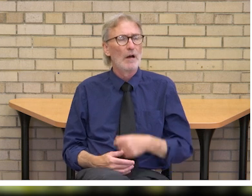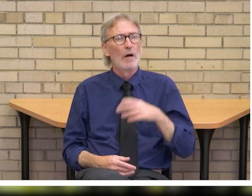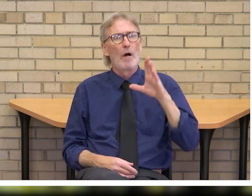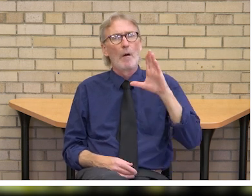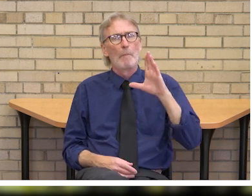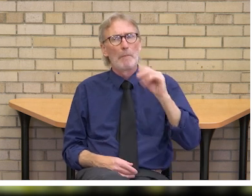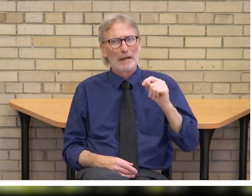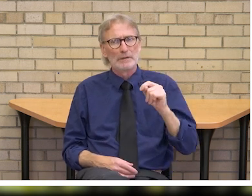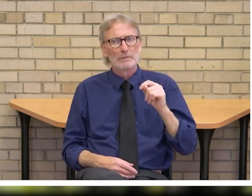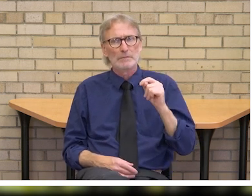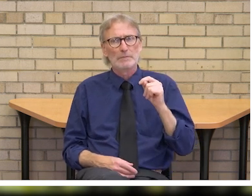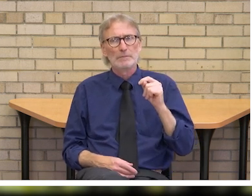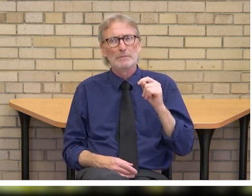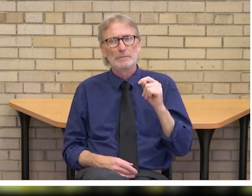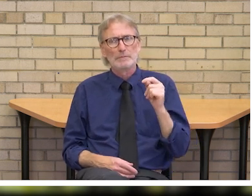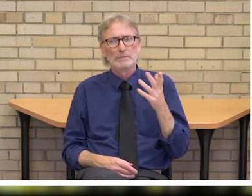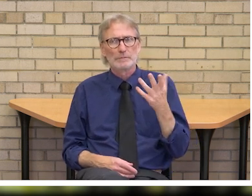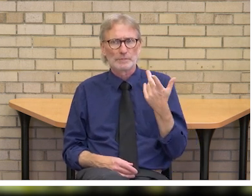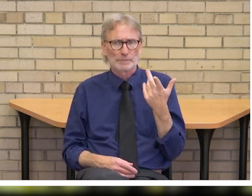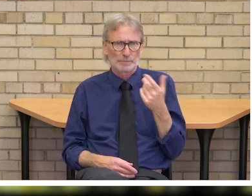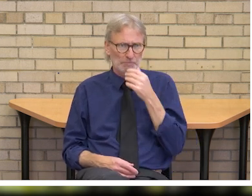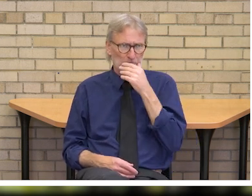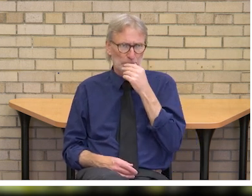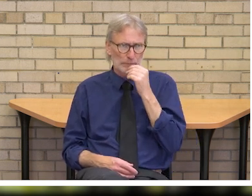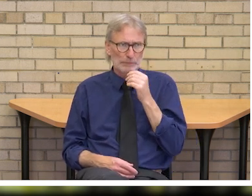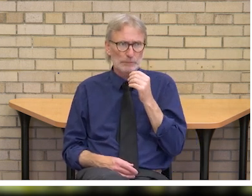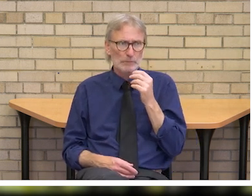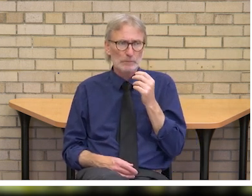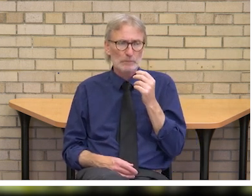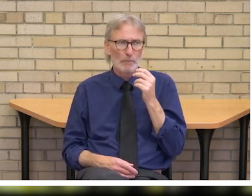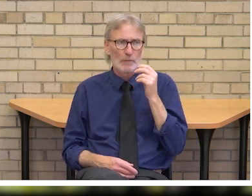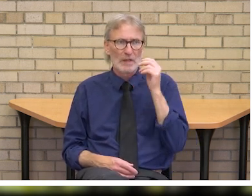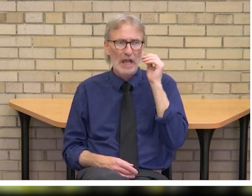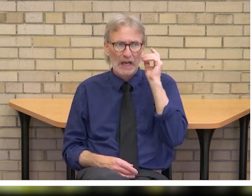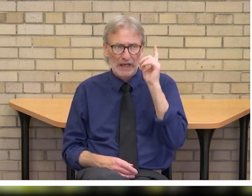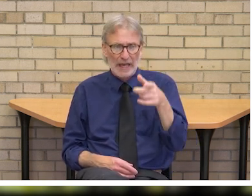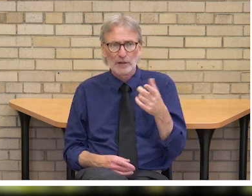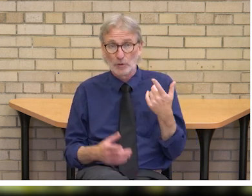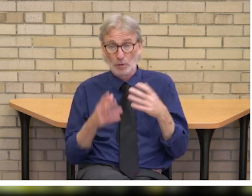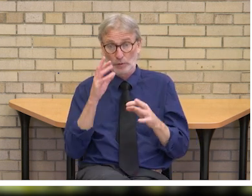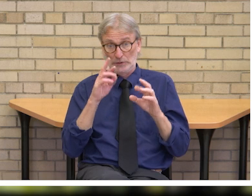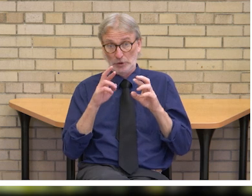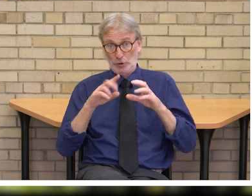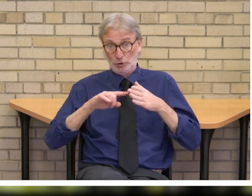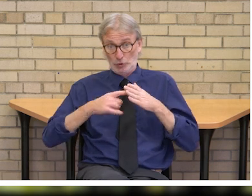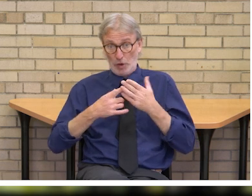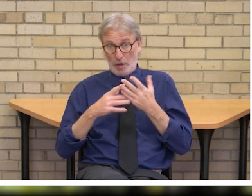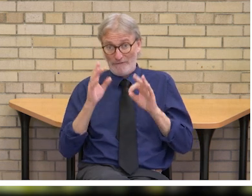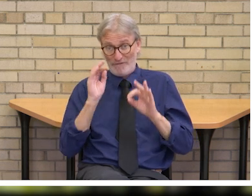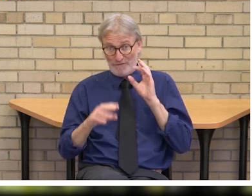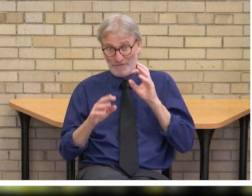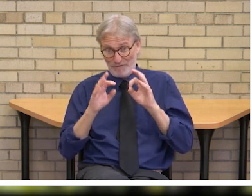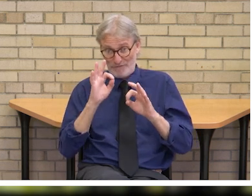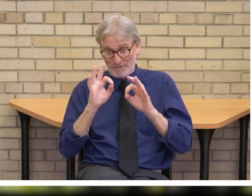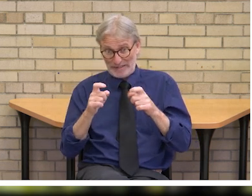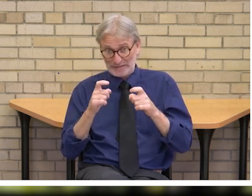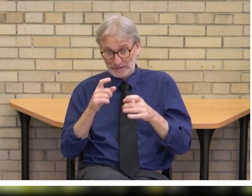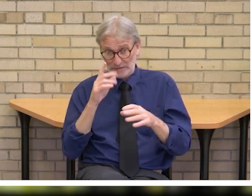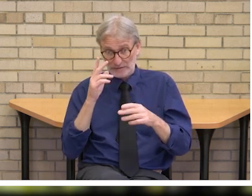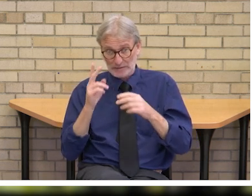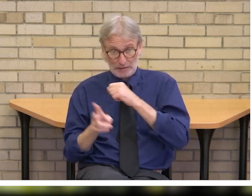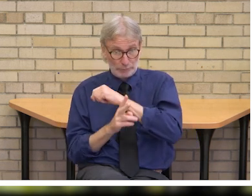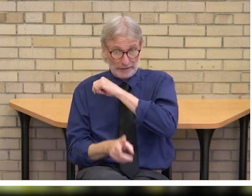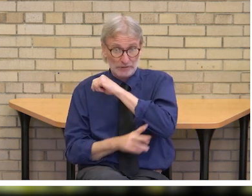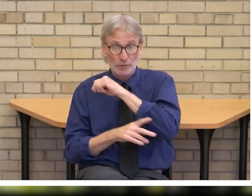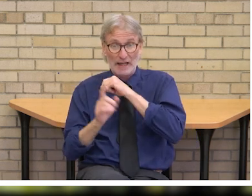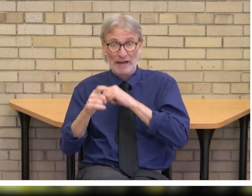Although, as we, again, move into the actual bridge repair process, we have to plan, we have to prepare